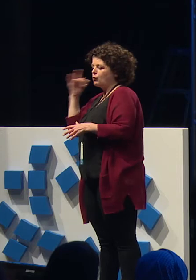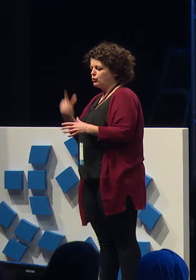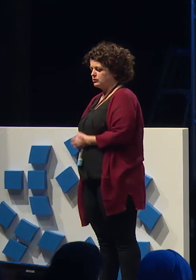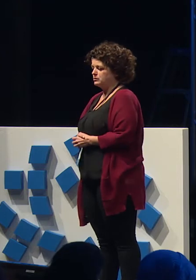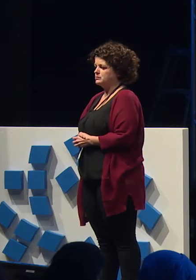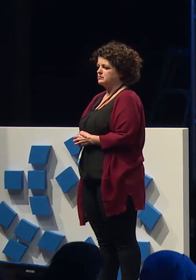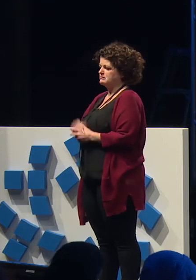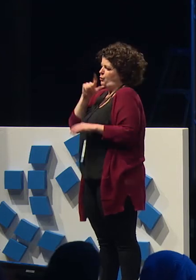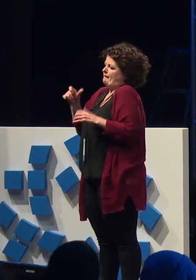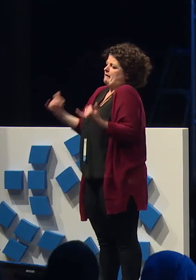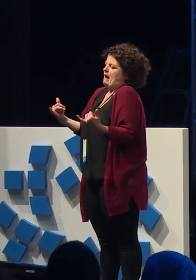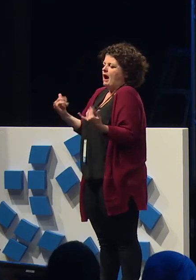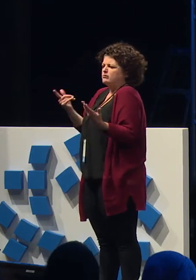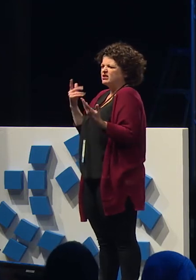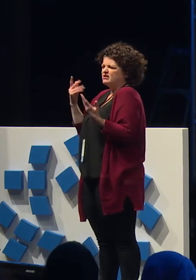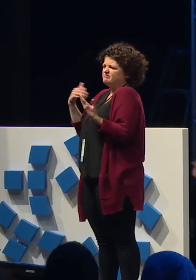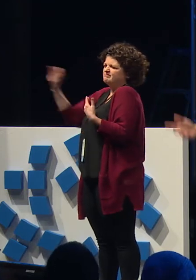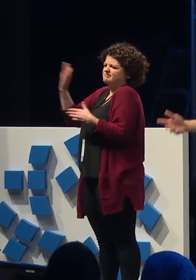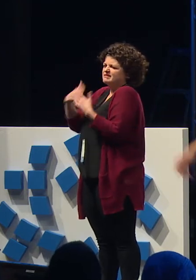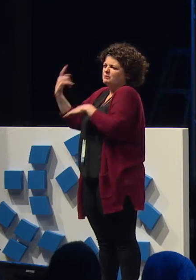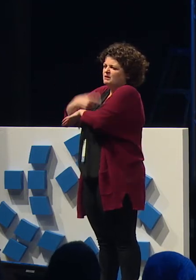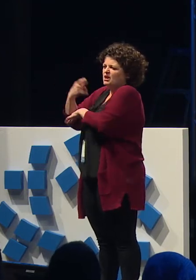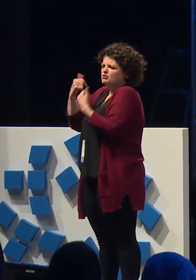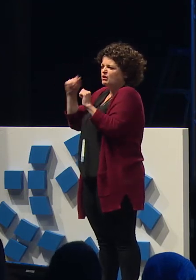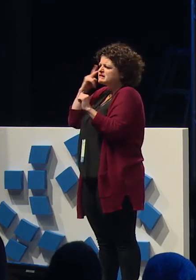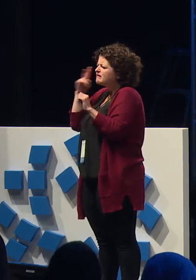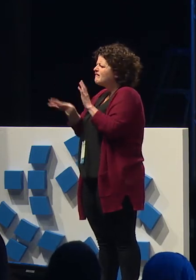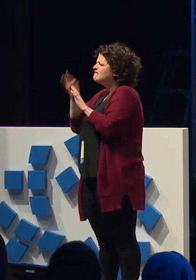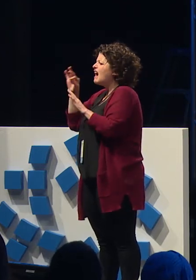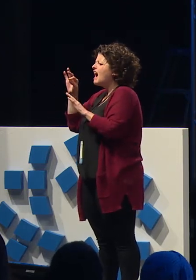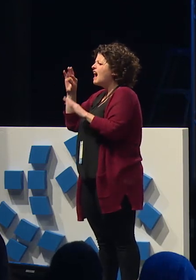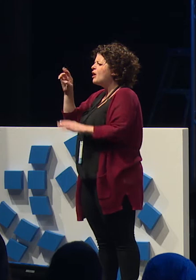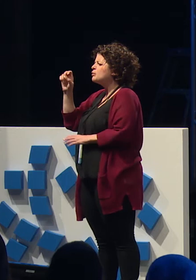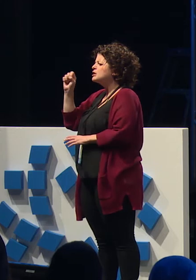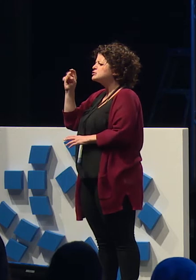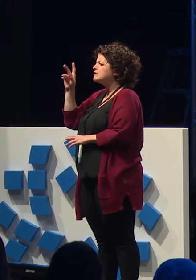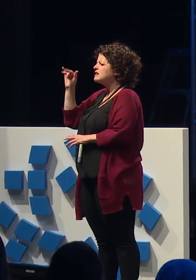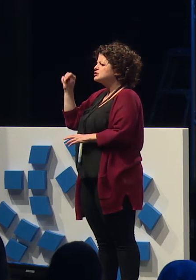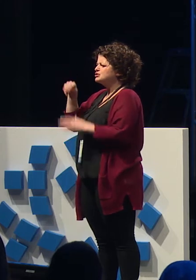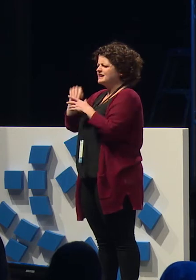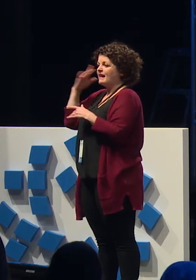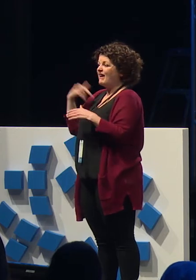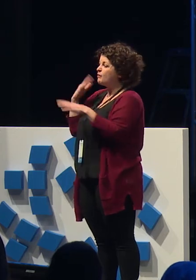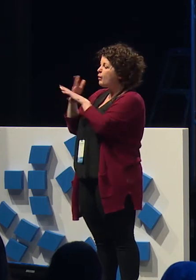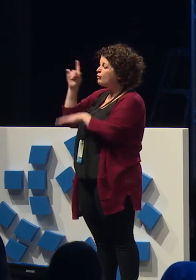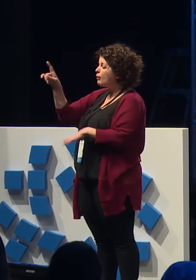You don't have to do it now, but just try it someday. See if you can find a reservation in California. There's over